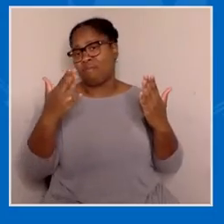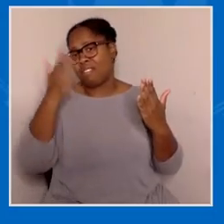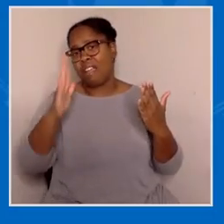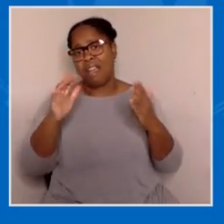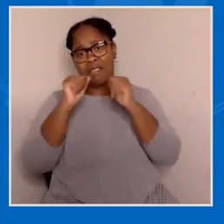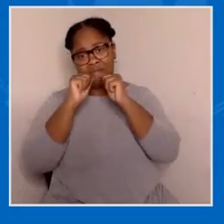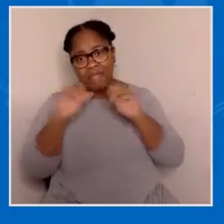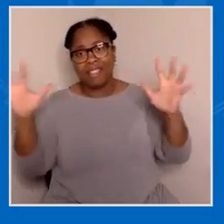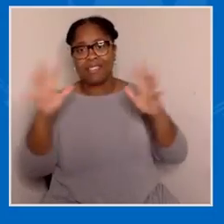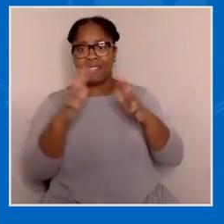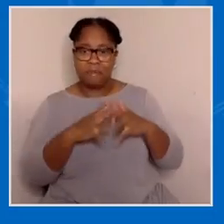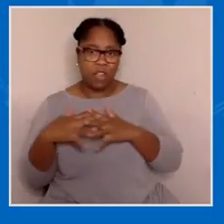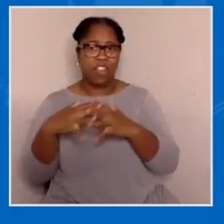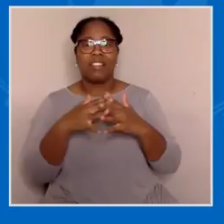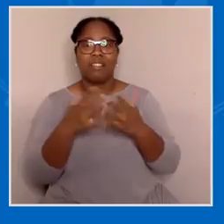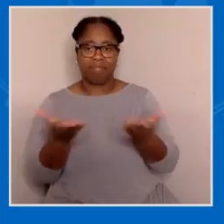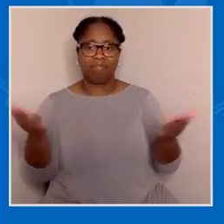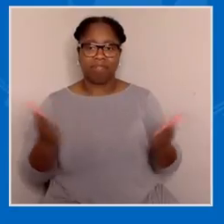America.